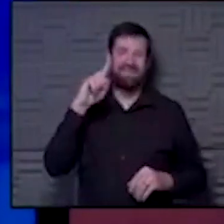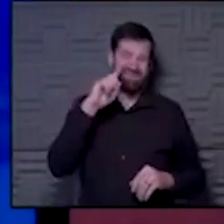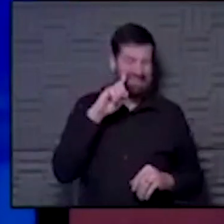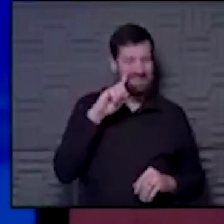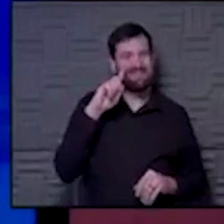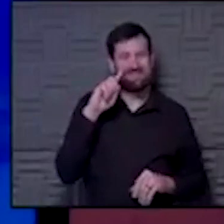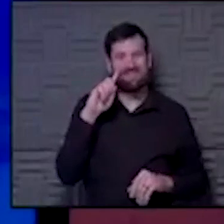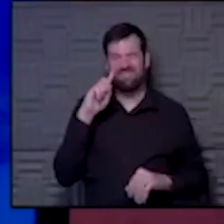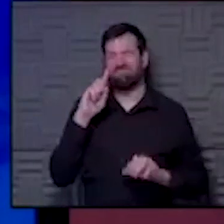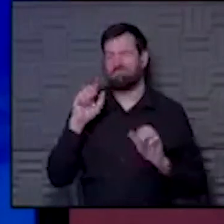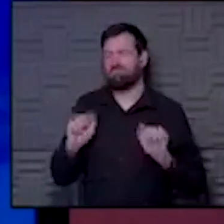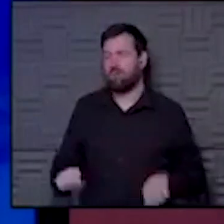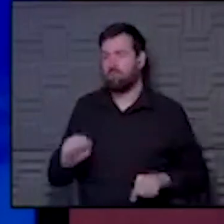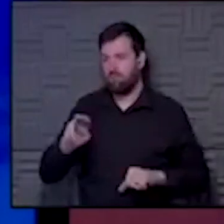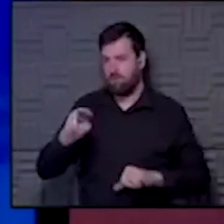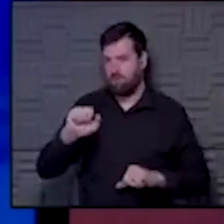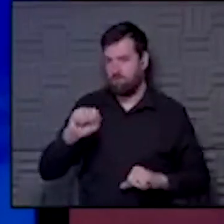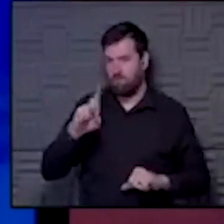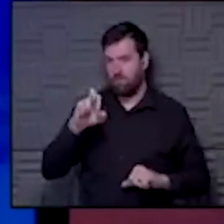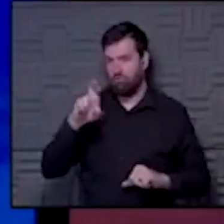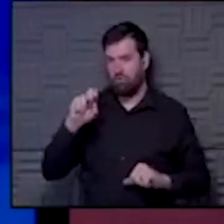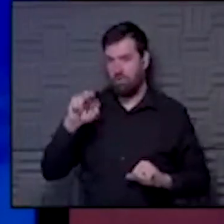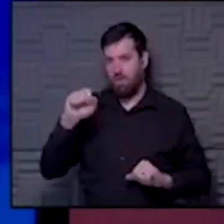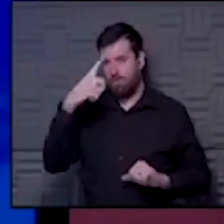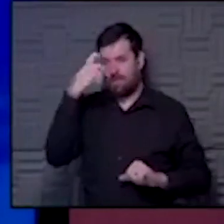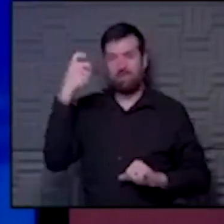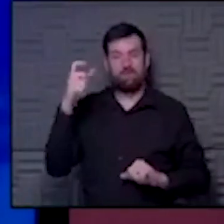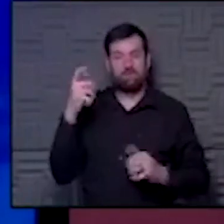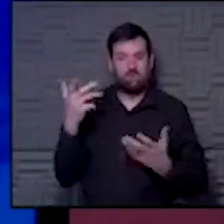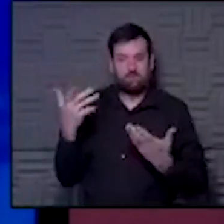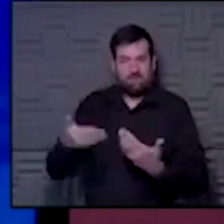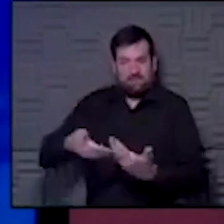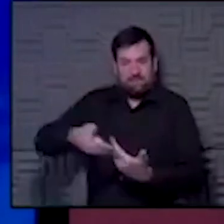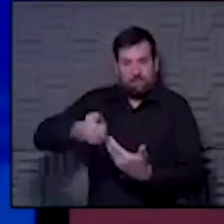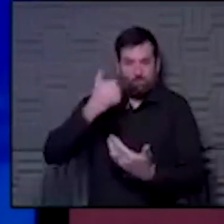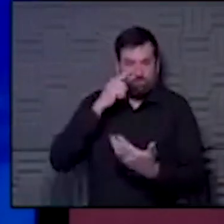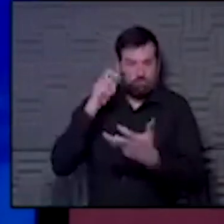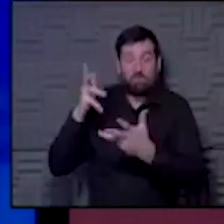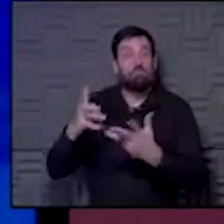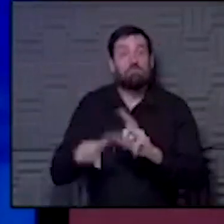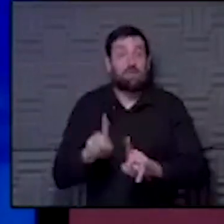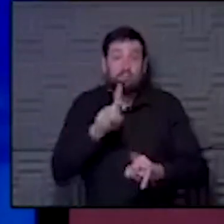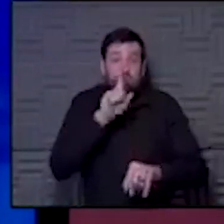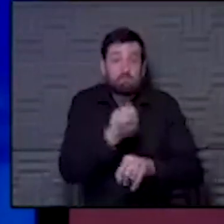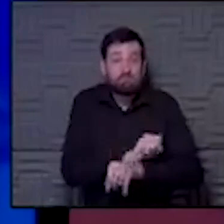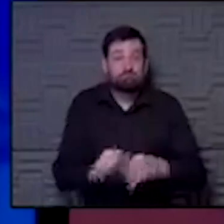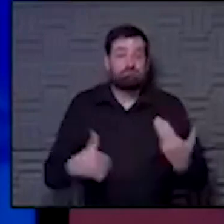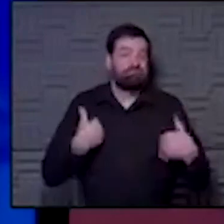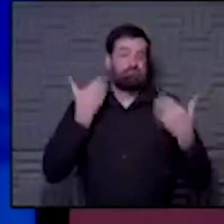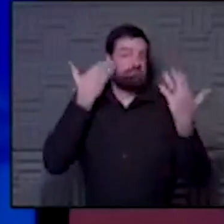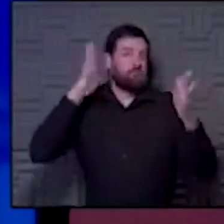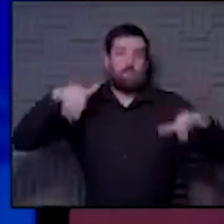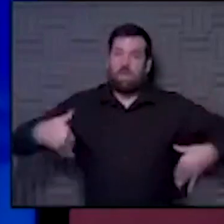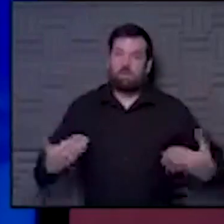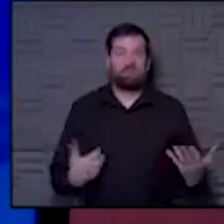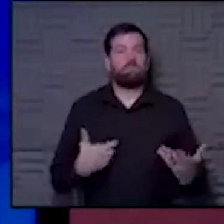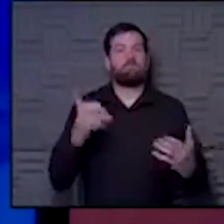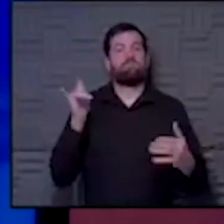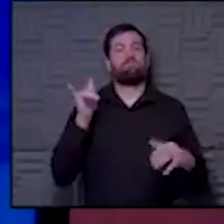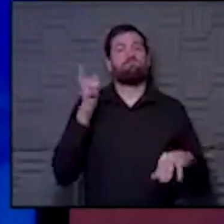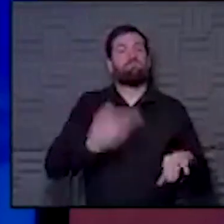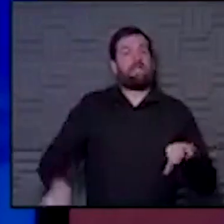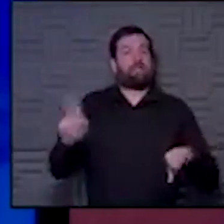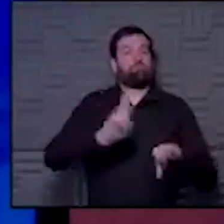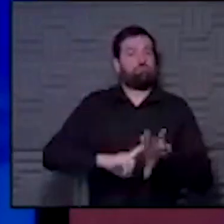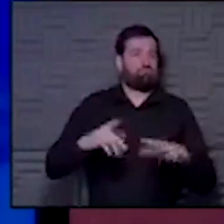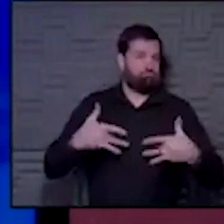likely be the Moderna vaccine, just because of the logistics that are involved. But we don't know that completely. Yeah. That is what a national trend has been. We'll